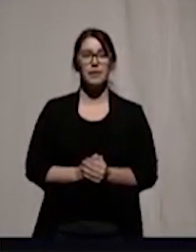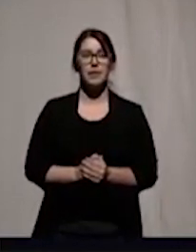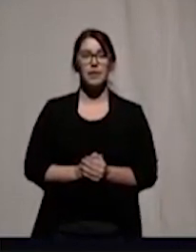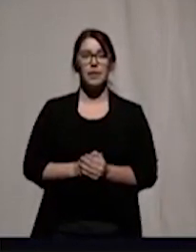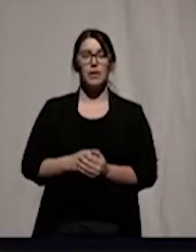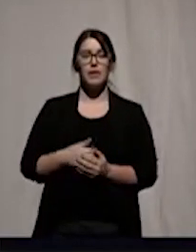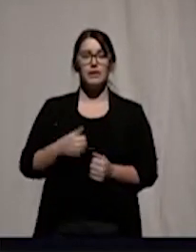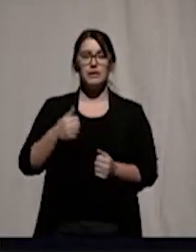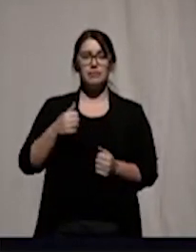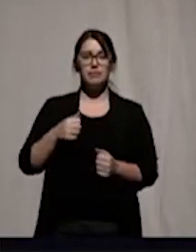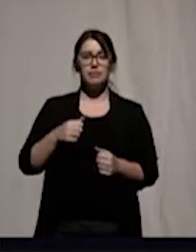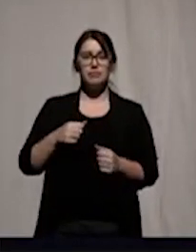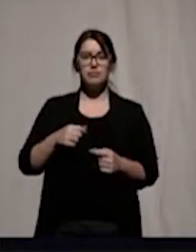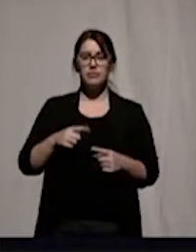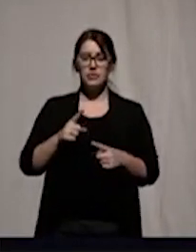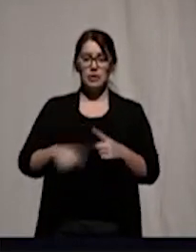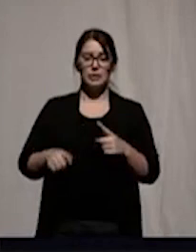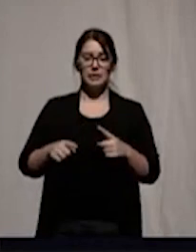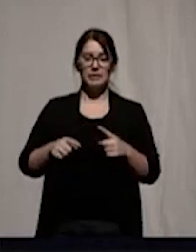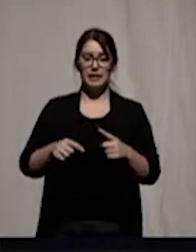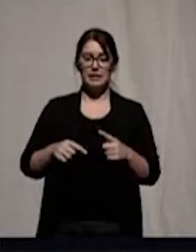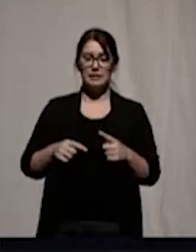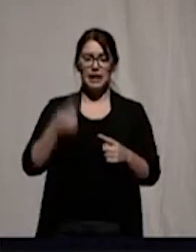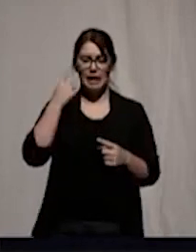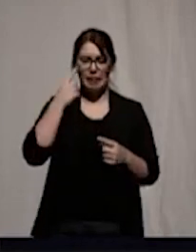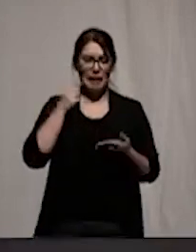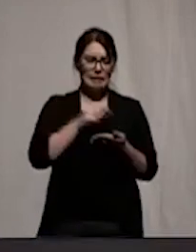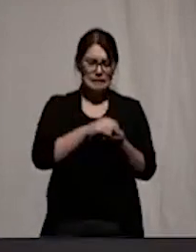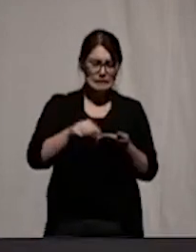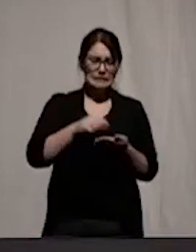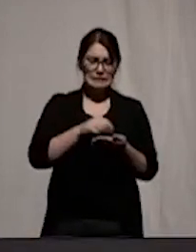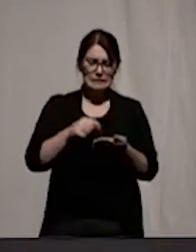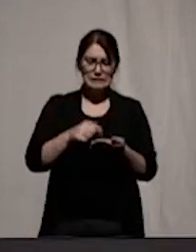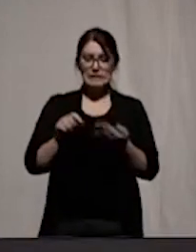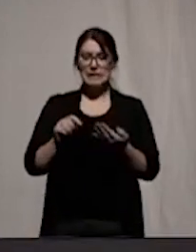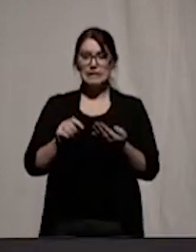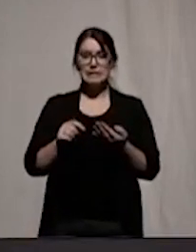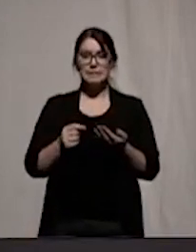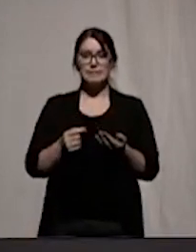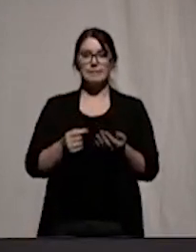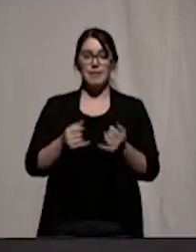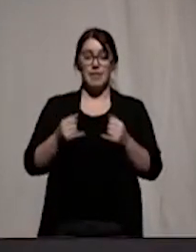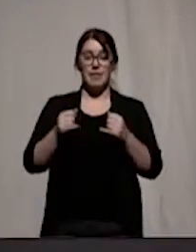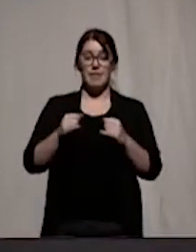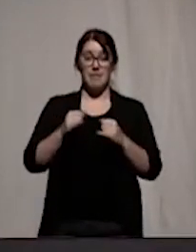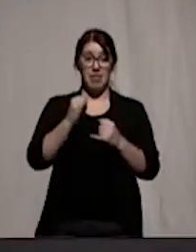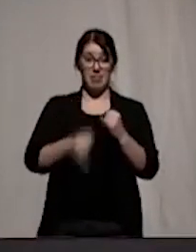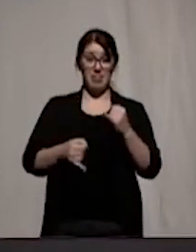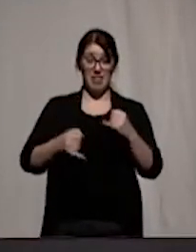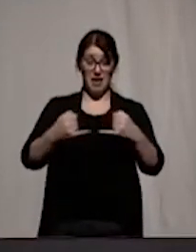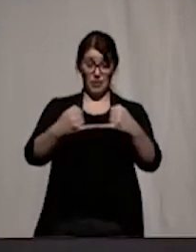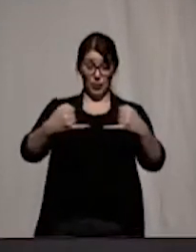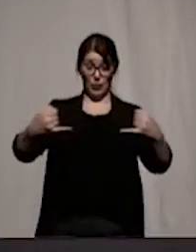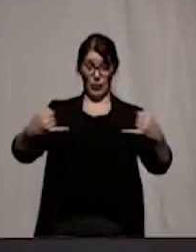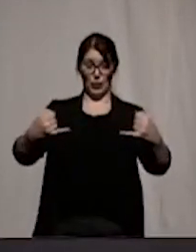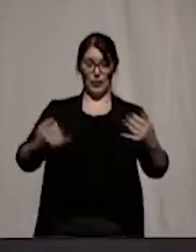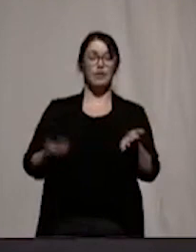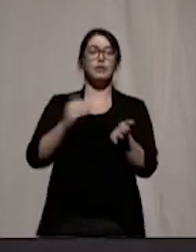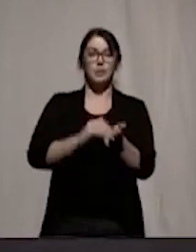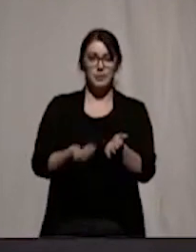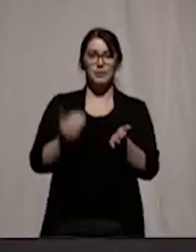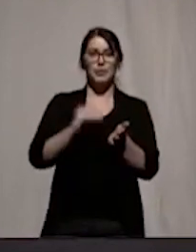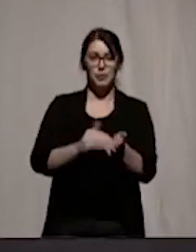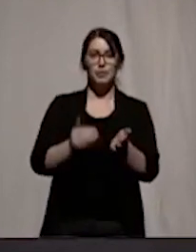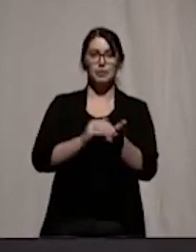and then repeat the last line and then repeat the last line. But when you listen to the song, it's such a good song, isn't it? And that's still